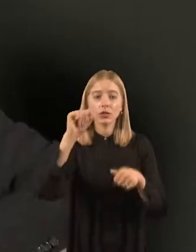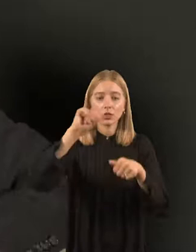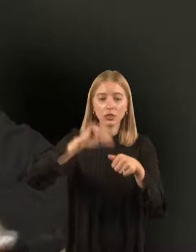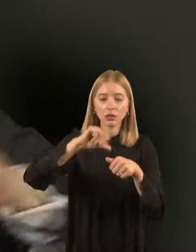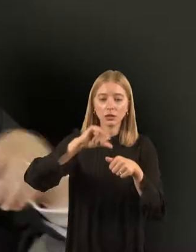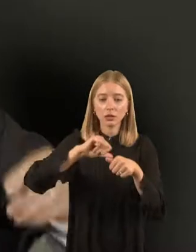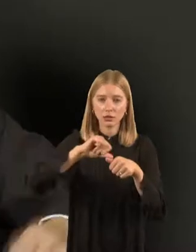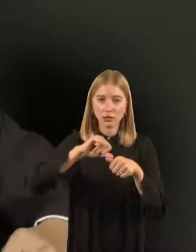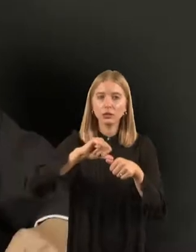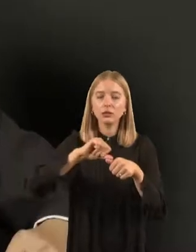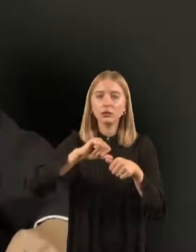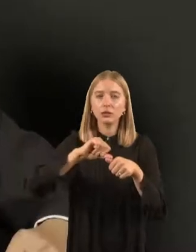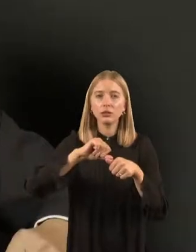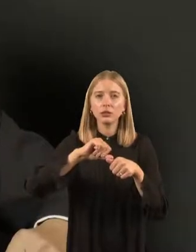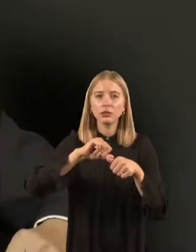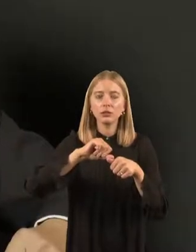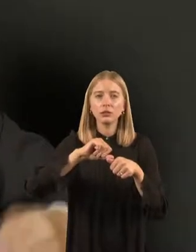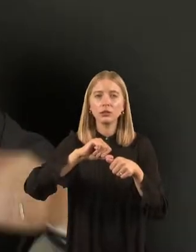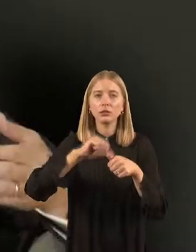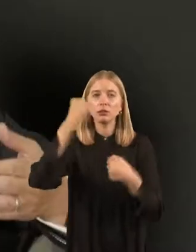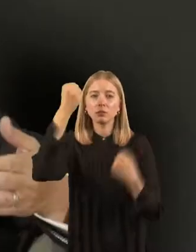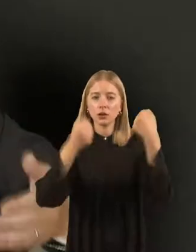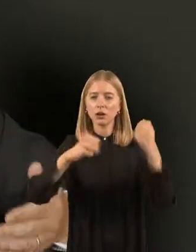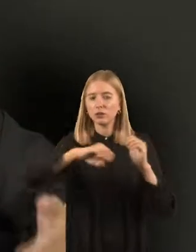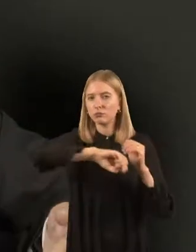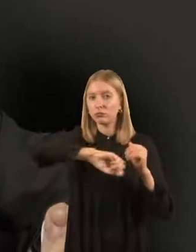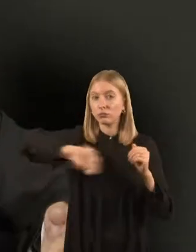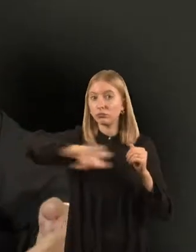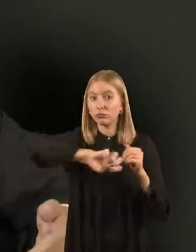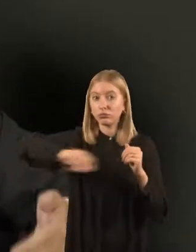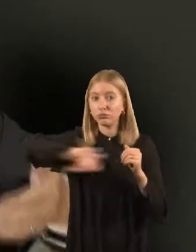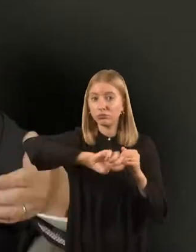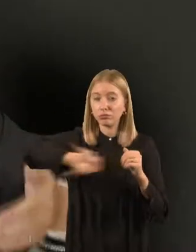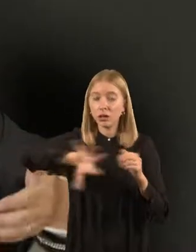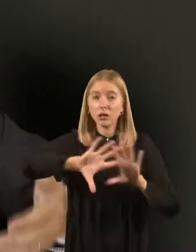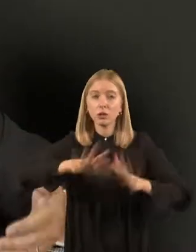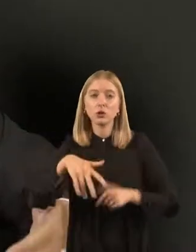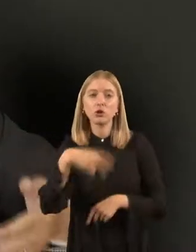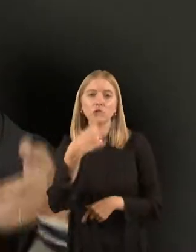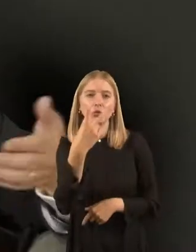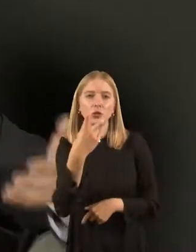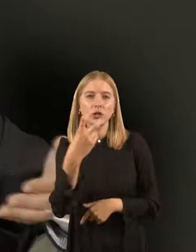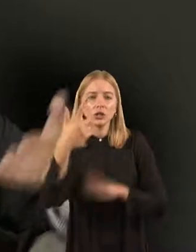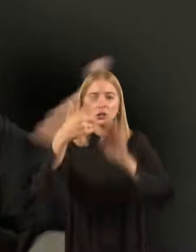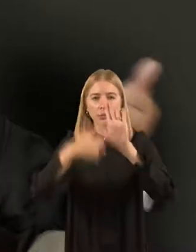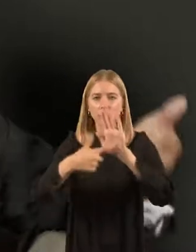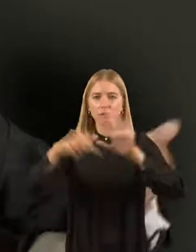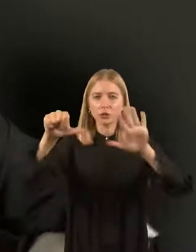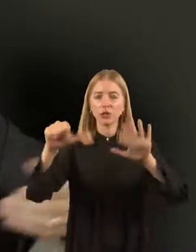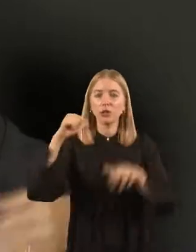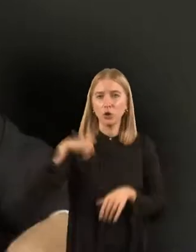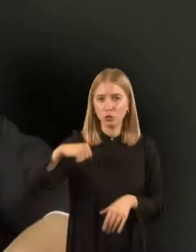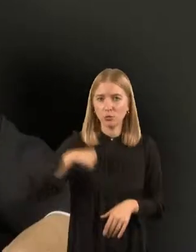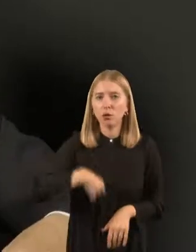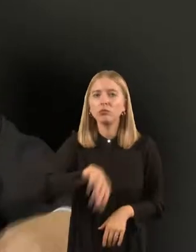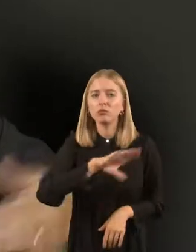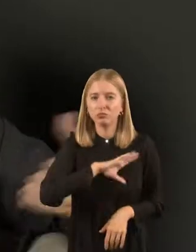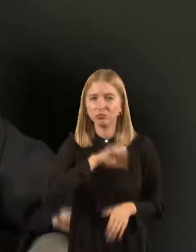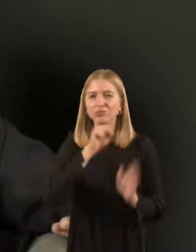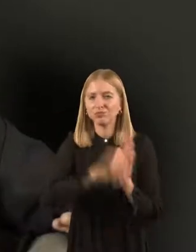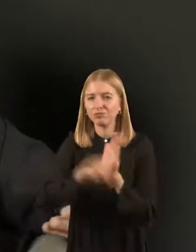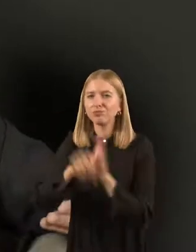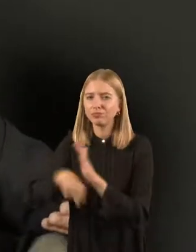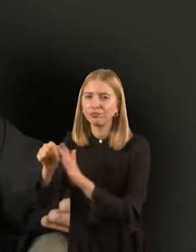pollution problem. And we have to remember that the COVID-19 created, or at the moment, there